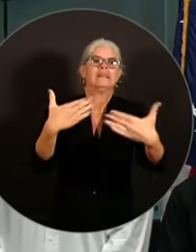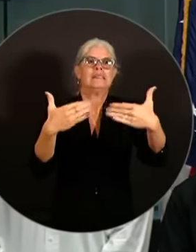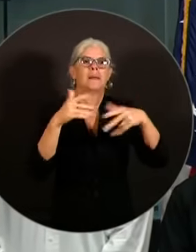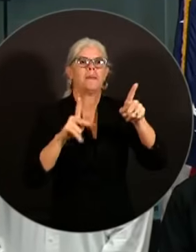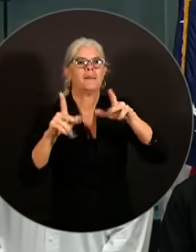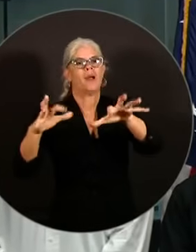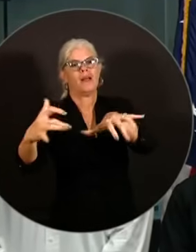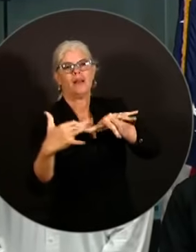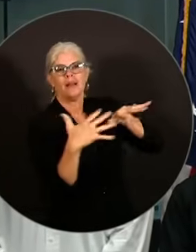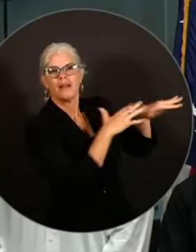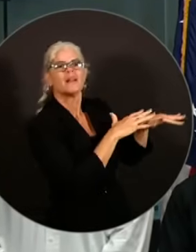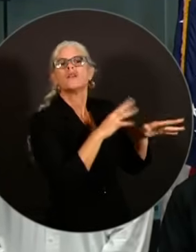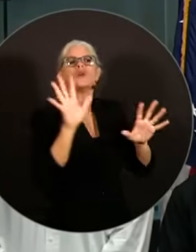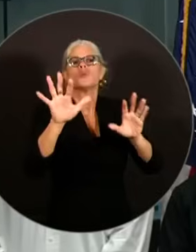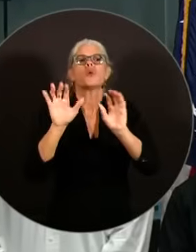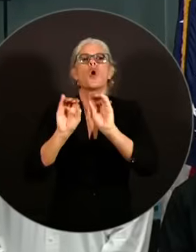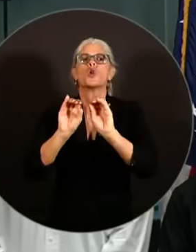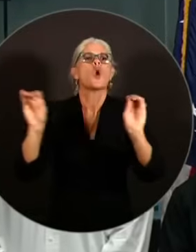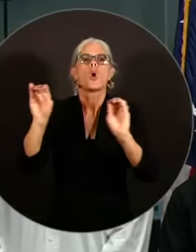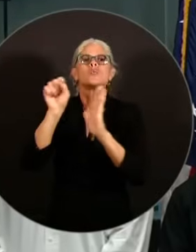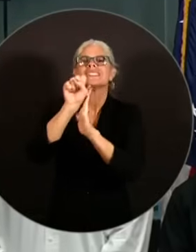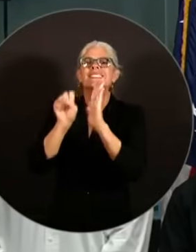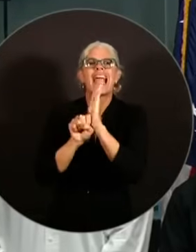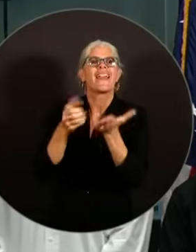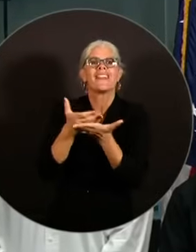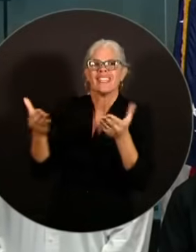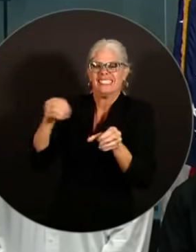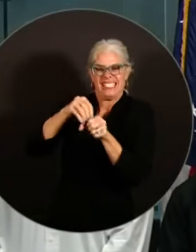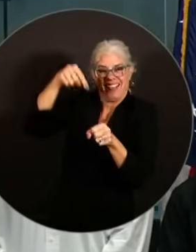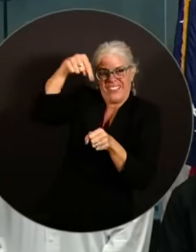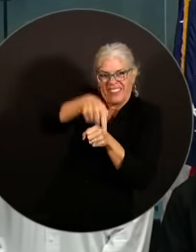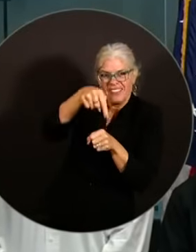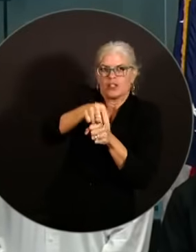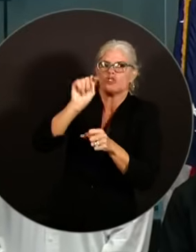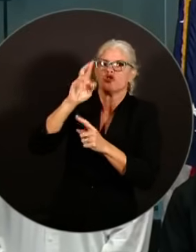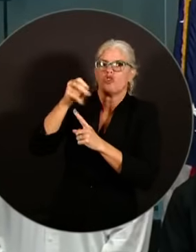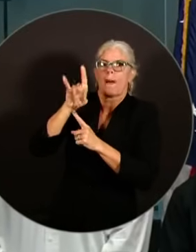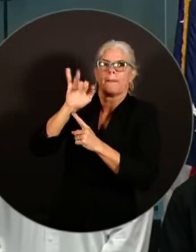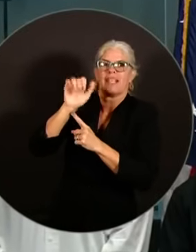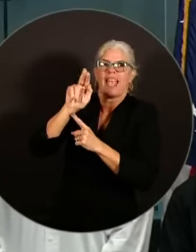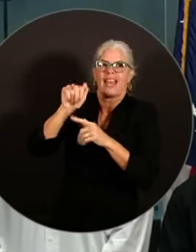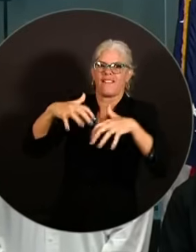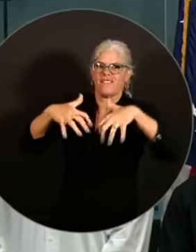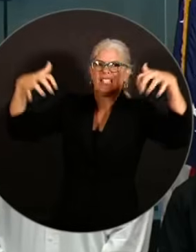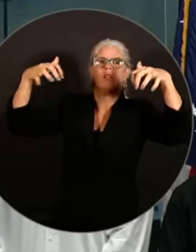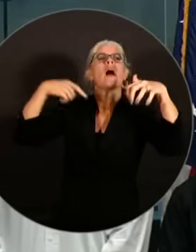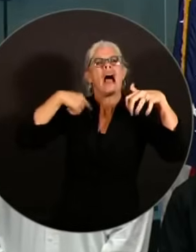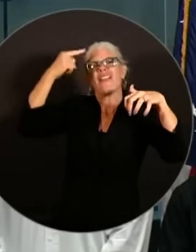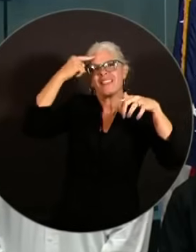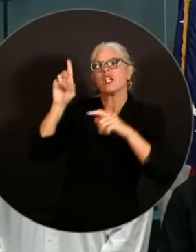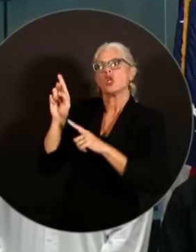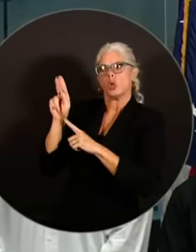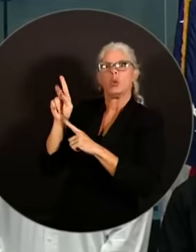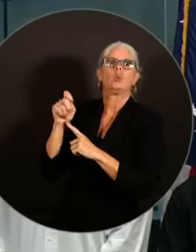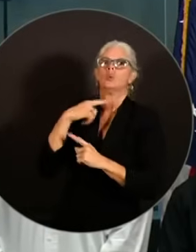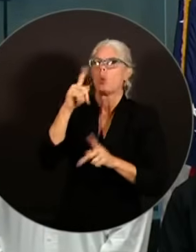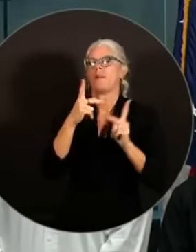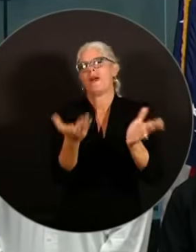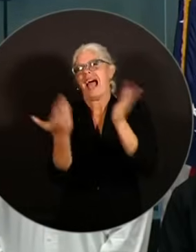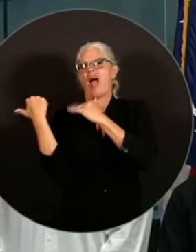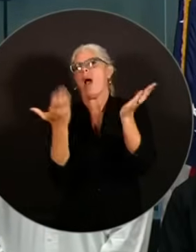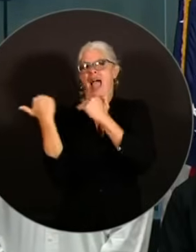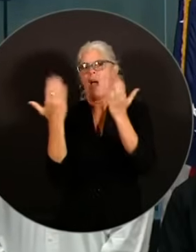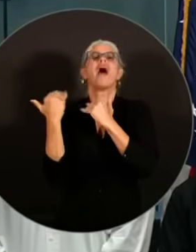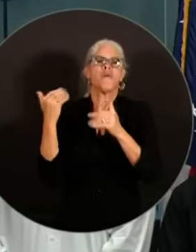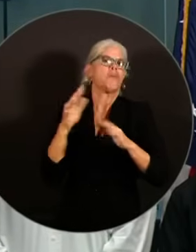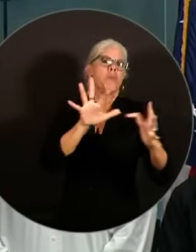were no state assets that were in Tropicana Field. I think Duke also removed all their assets as well. And,